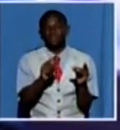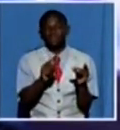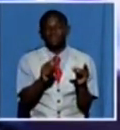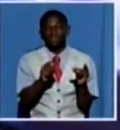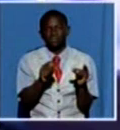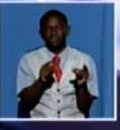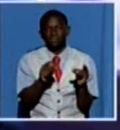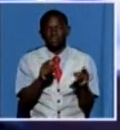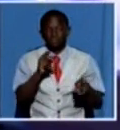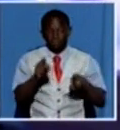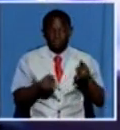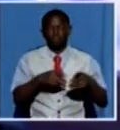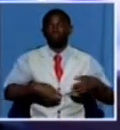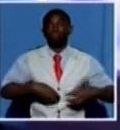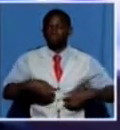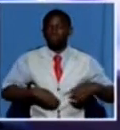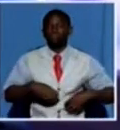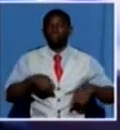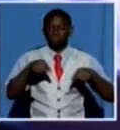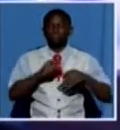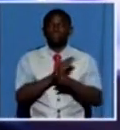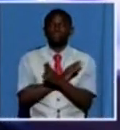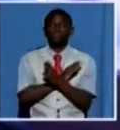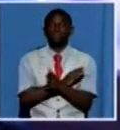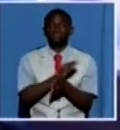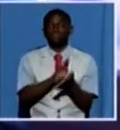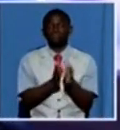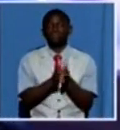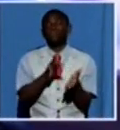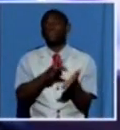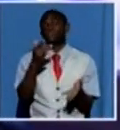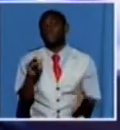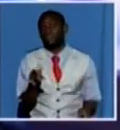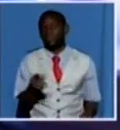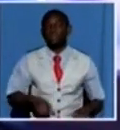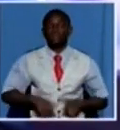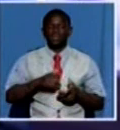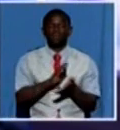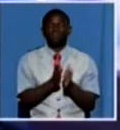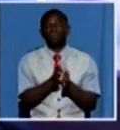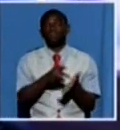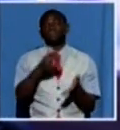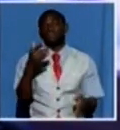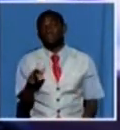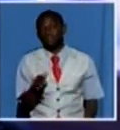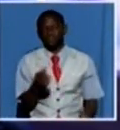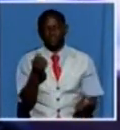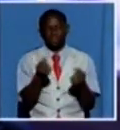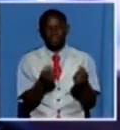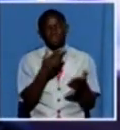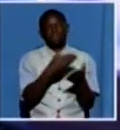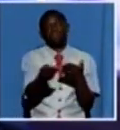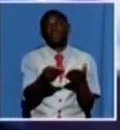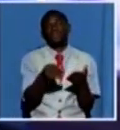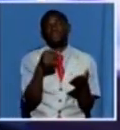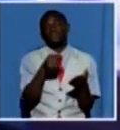Zambia has become very expensive because the cost of maintaining motor vehicles were skyrocketing because of the bad